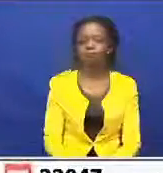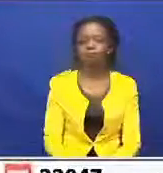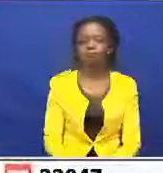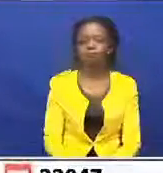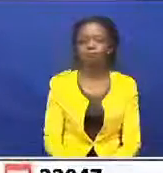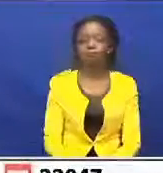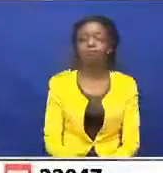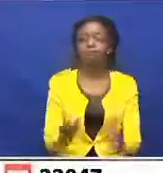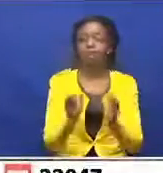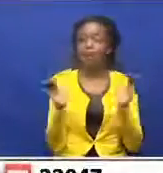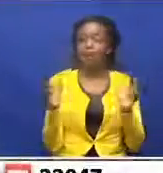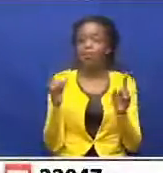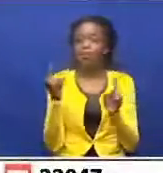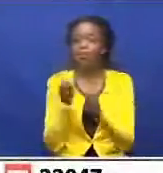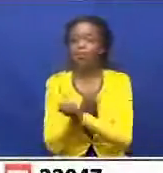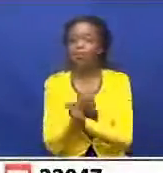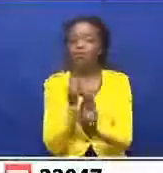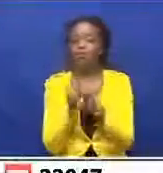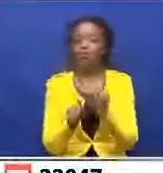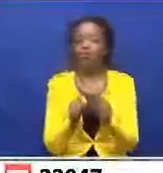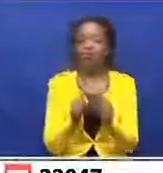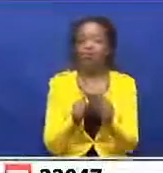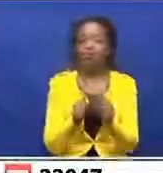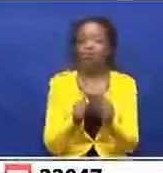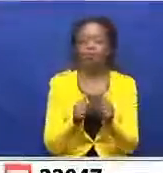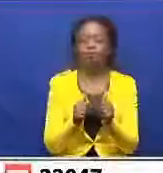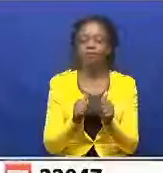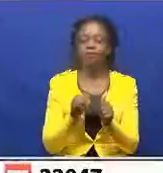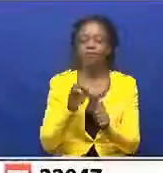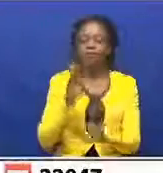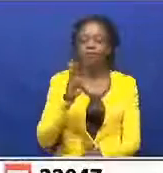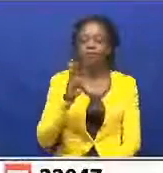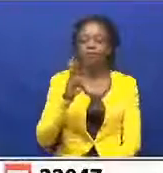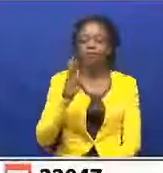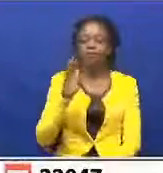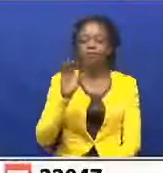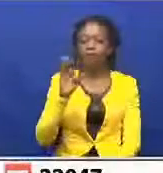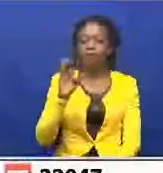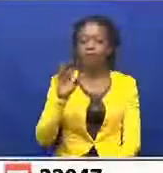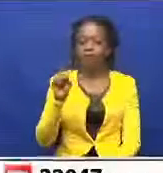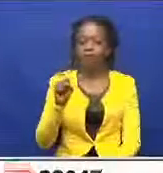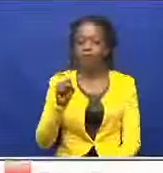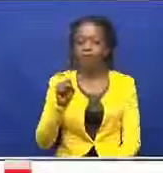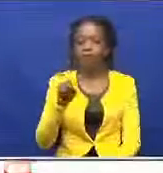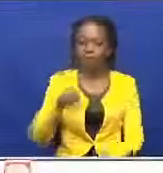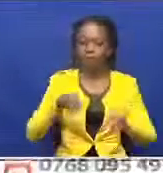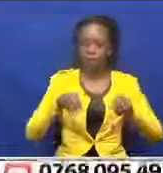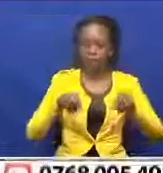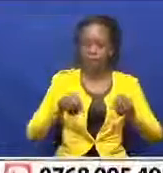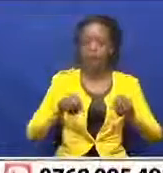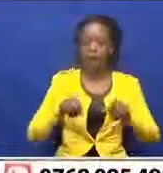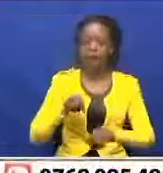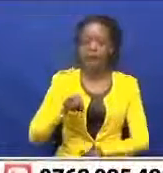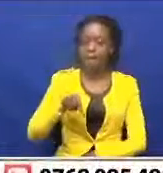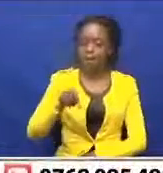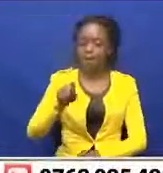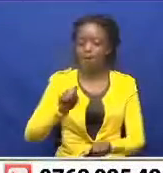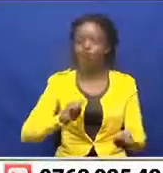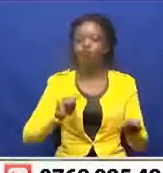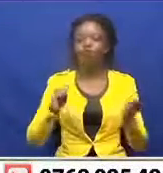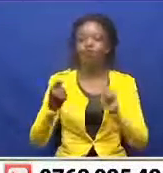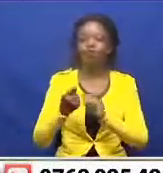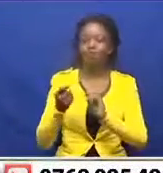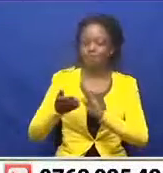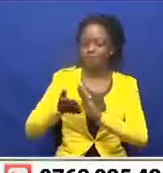The biggest difference is that the BSF manure is the plant converts it